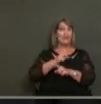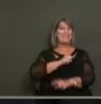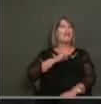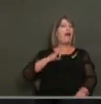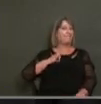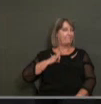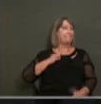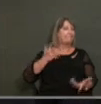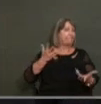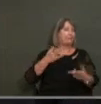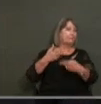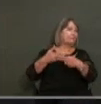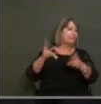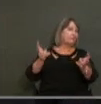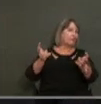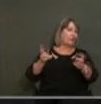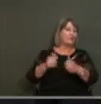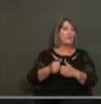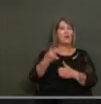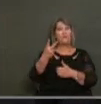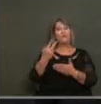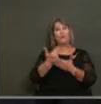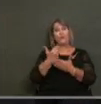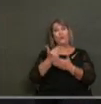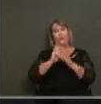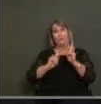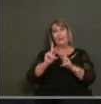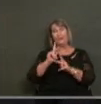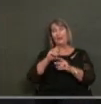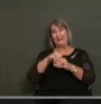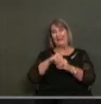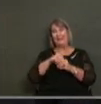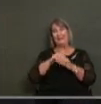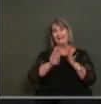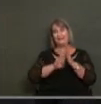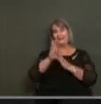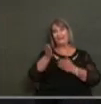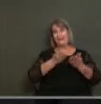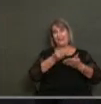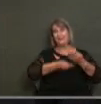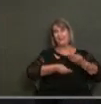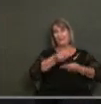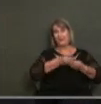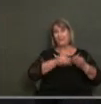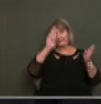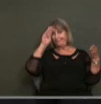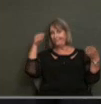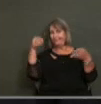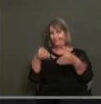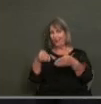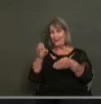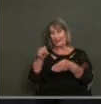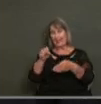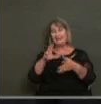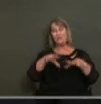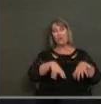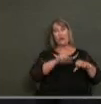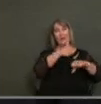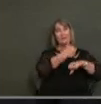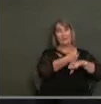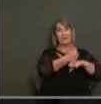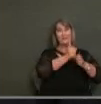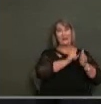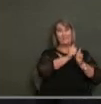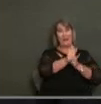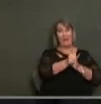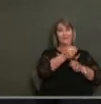We have two additional proposed in the development services budget. And it is for that reason. When we adopted the short-term rental ordinance a